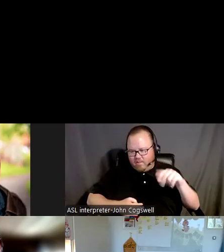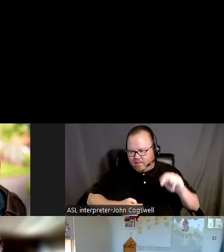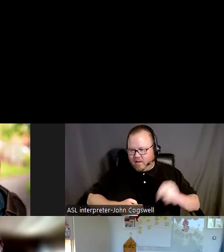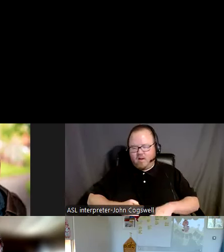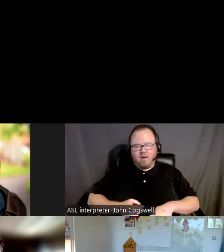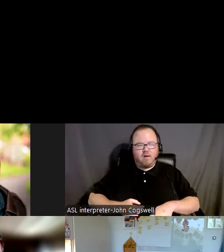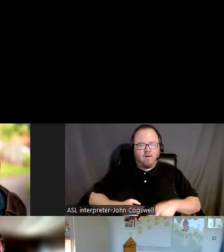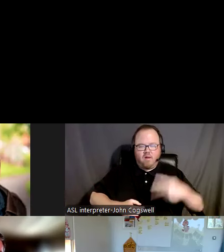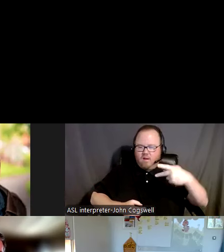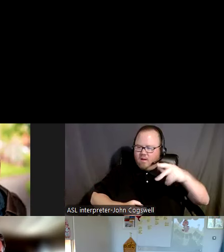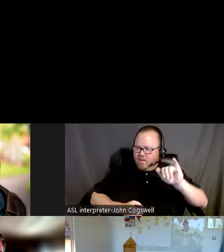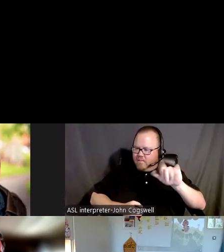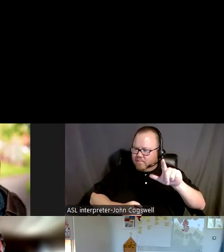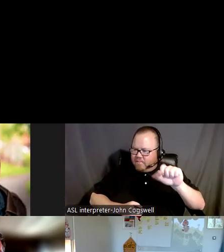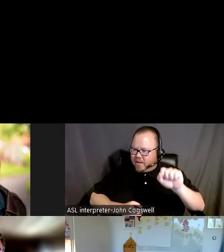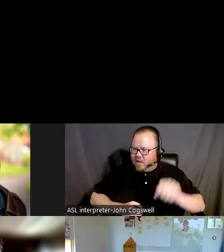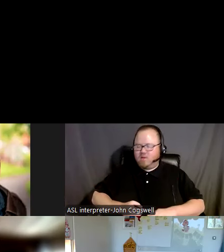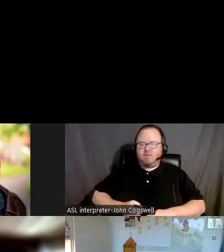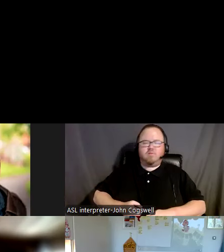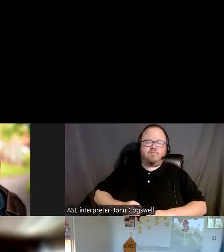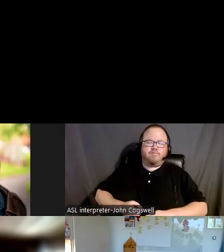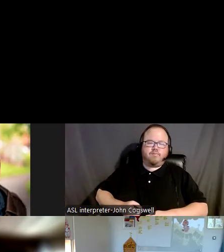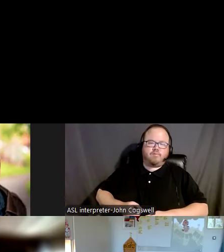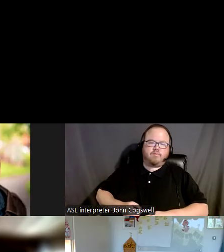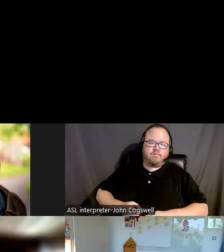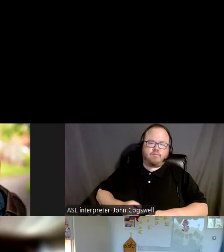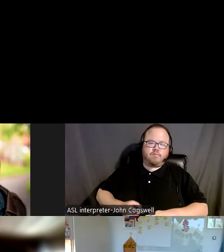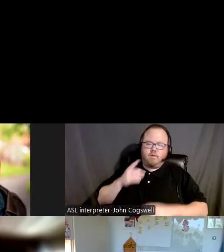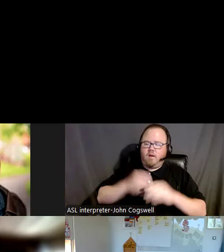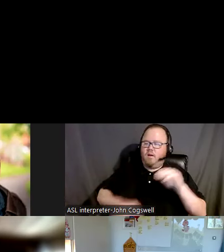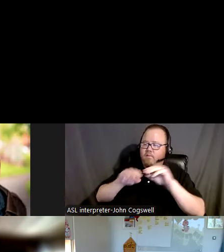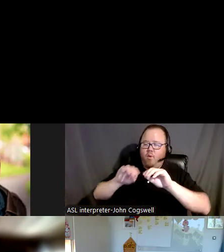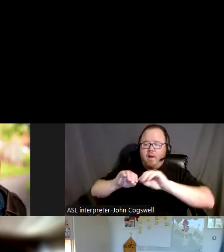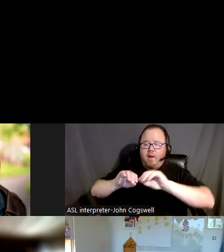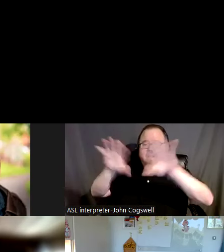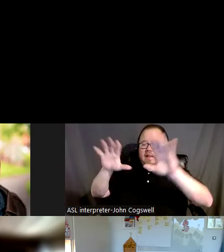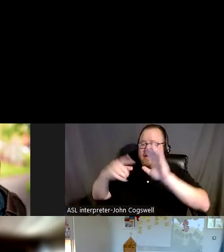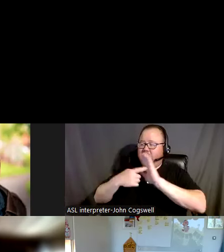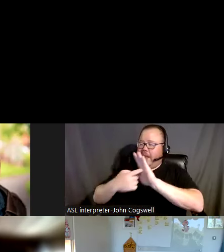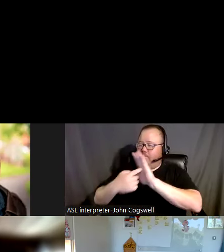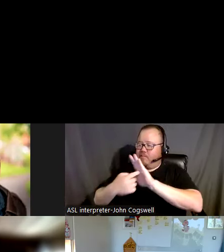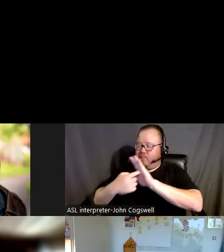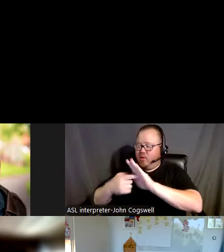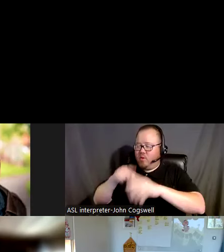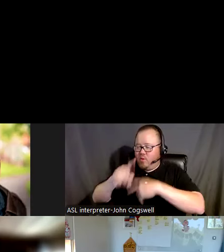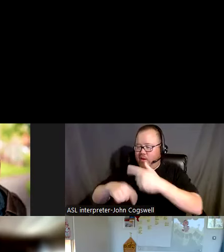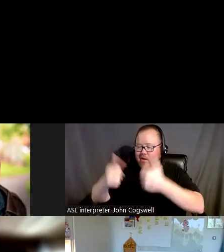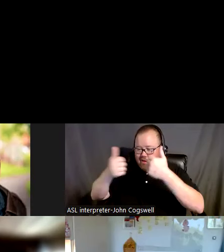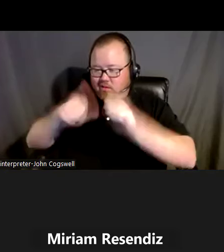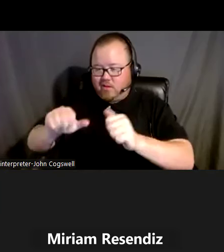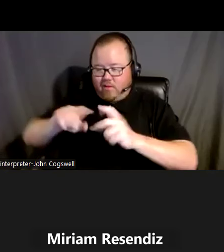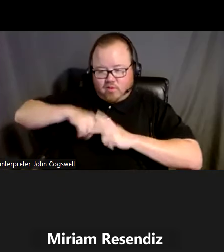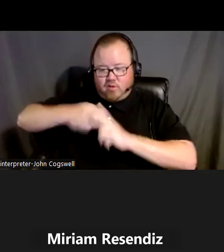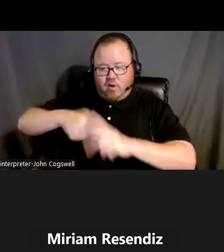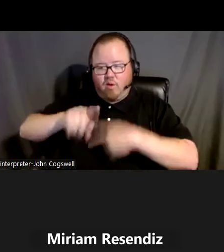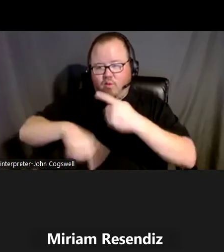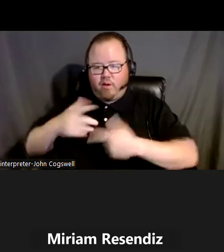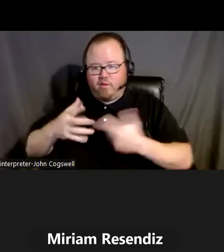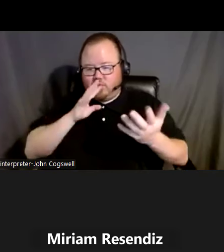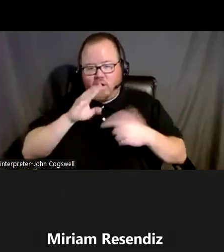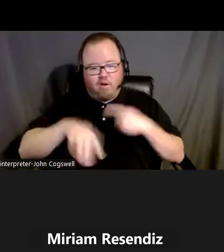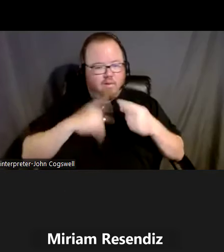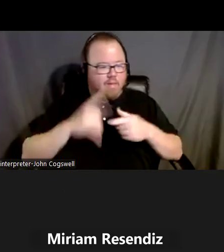Um, so I hope that makes sense. I think the more clear example of like when an attempt begins is probably when it comes to,